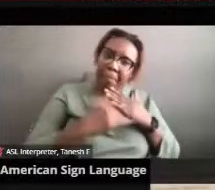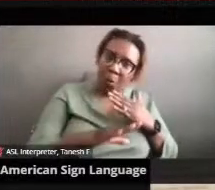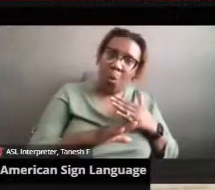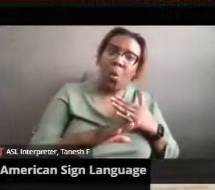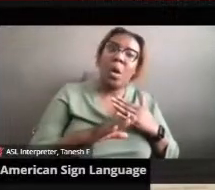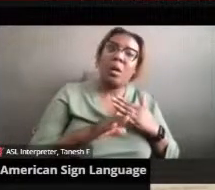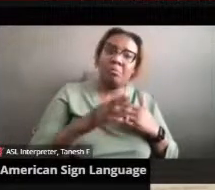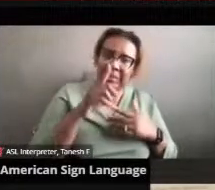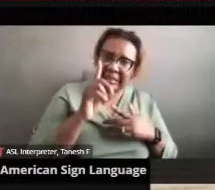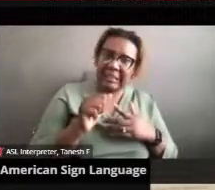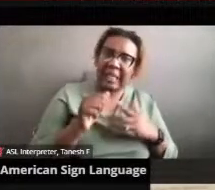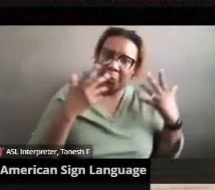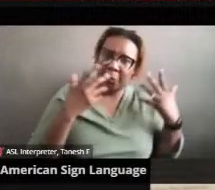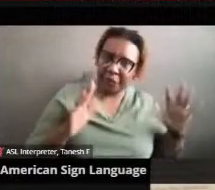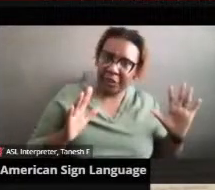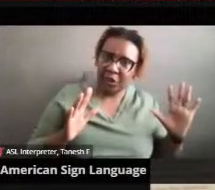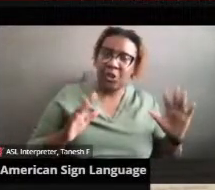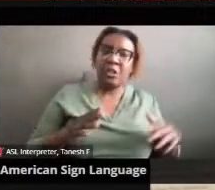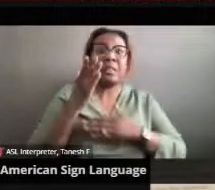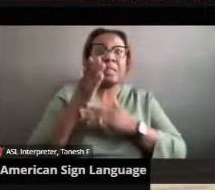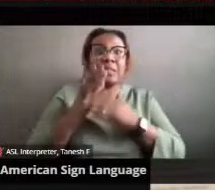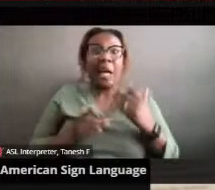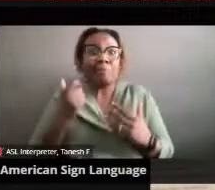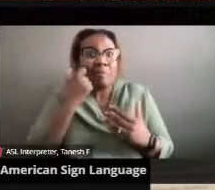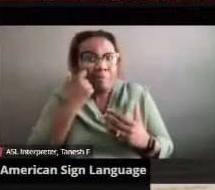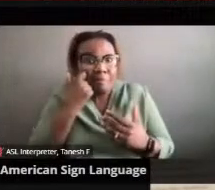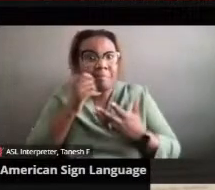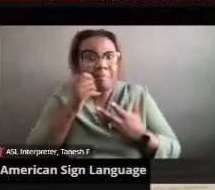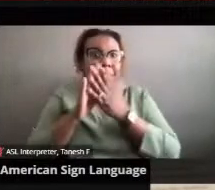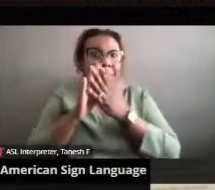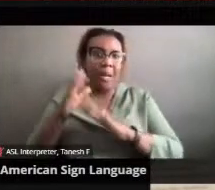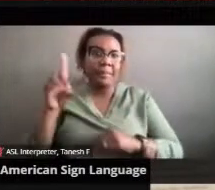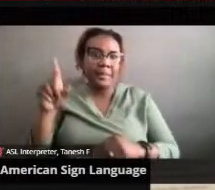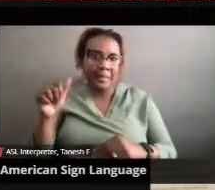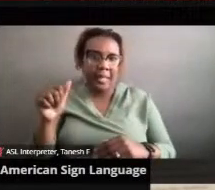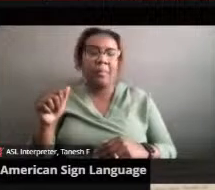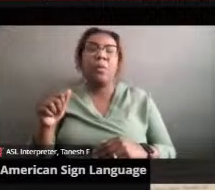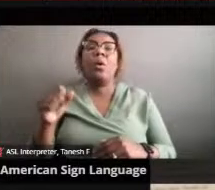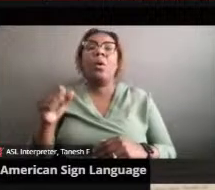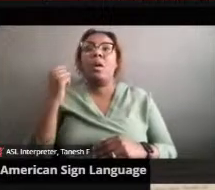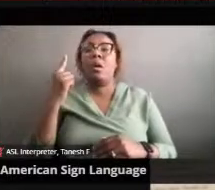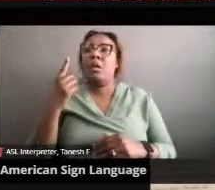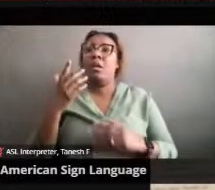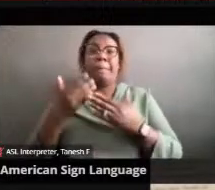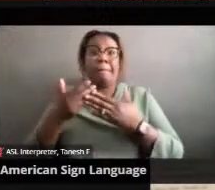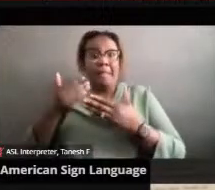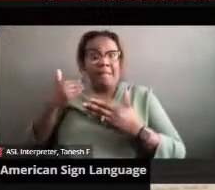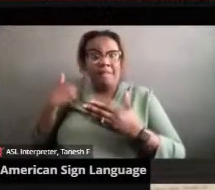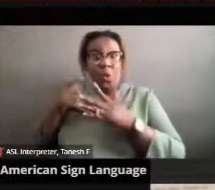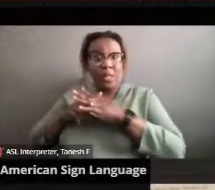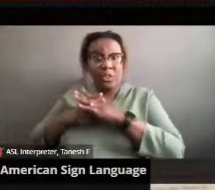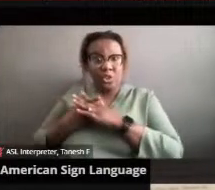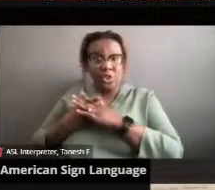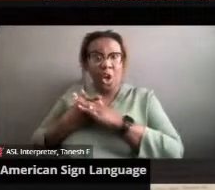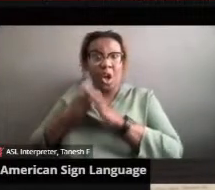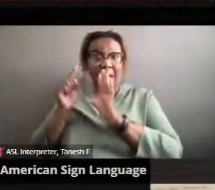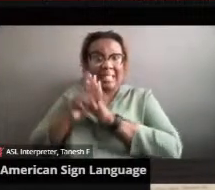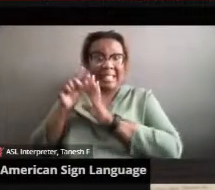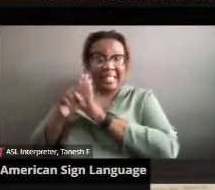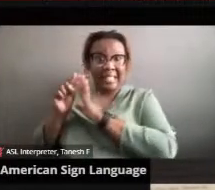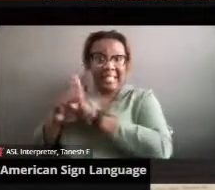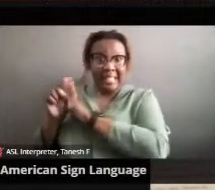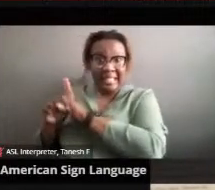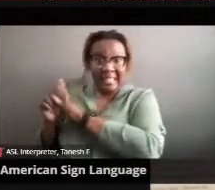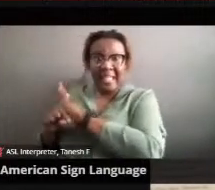been disabled these past 6 months alone. Prior to the start of this genocide, the UN estimated that 14%